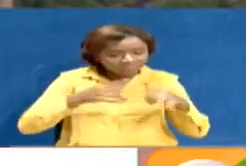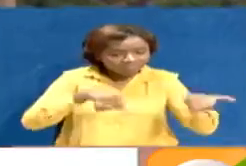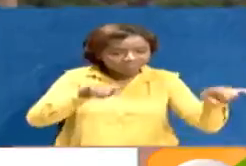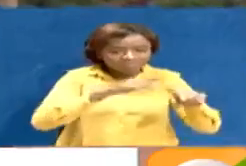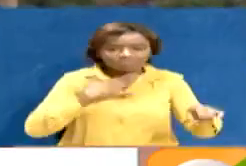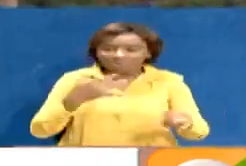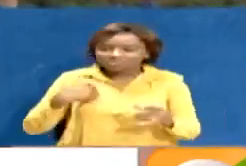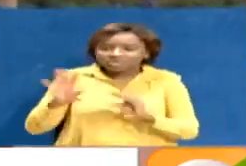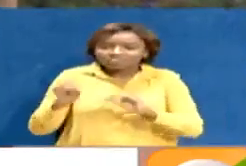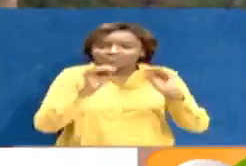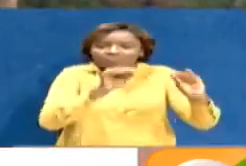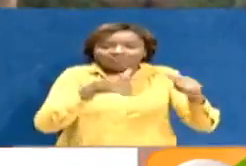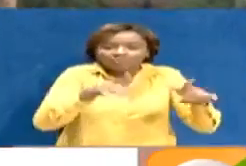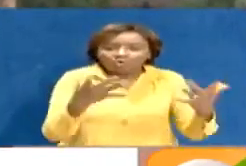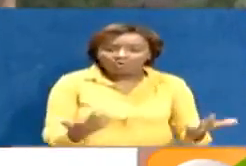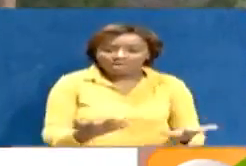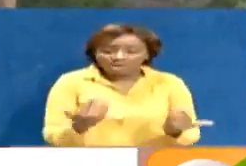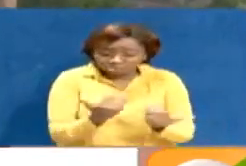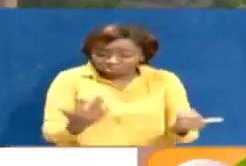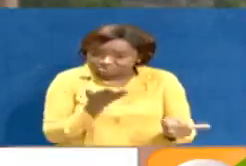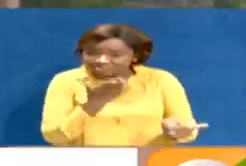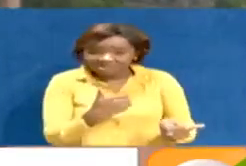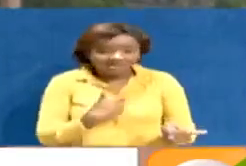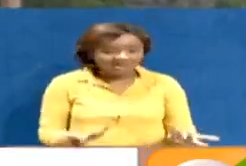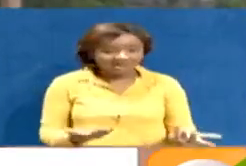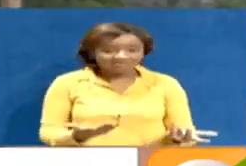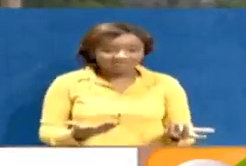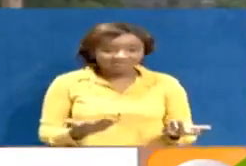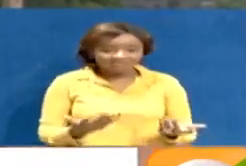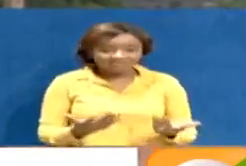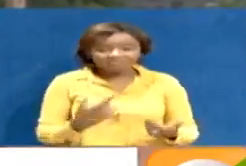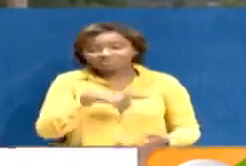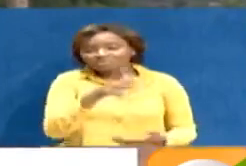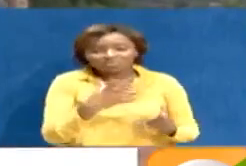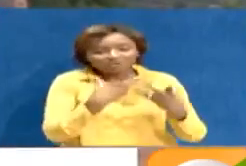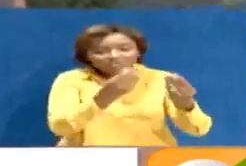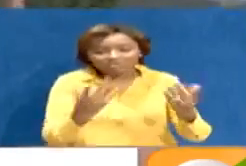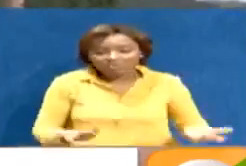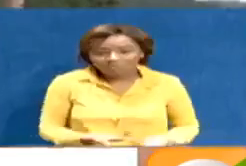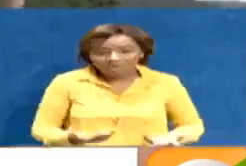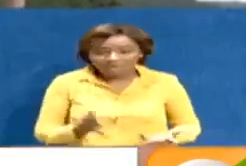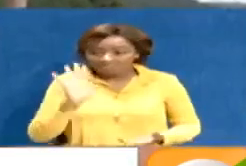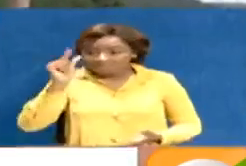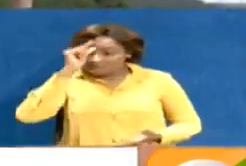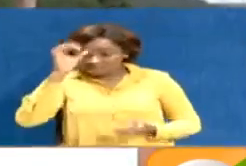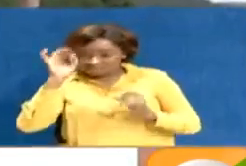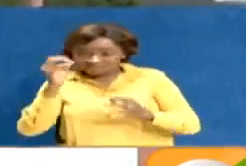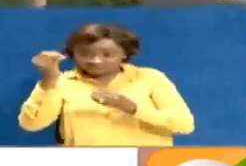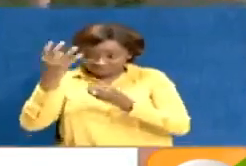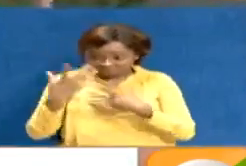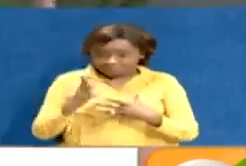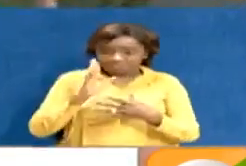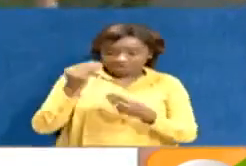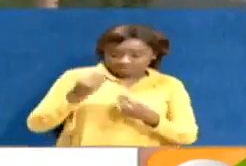manyumba zetu. Tuko na watoto wadogo. Wengine hata wajiwezi, tutawapeleka wapi? Ile serikali ukisema